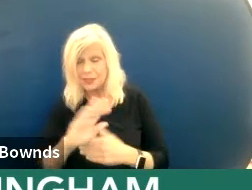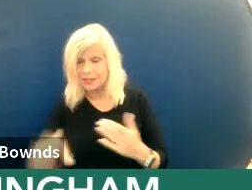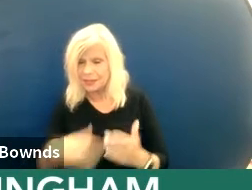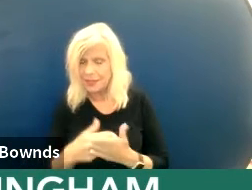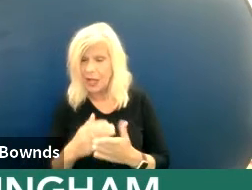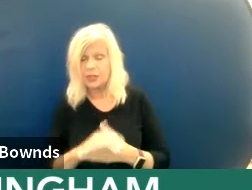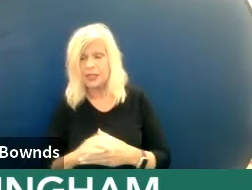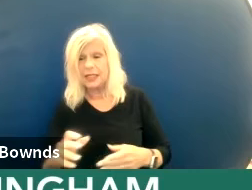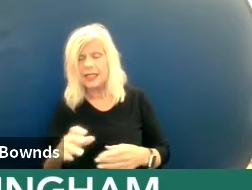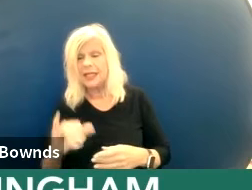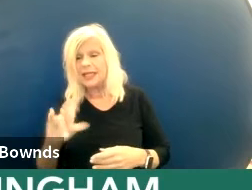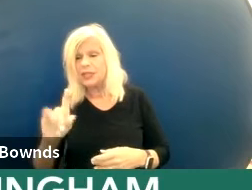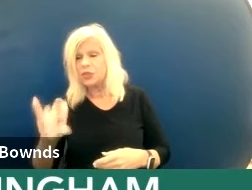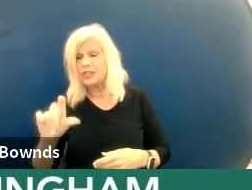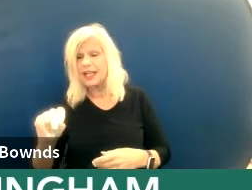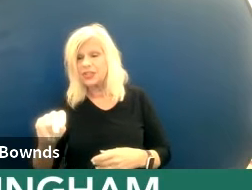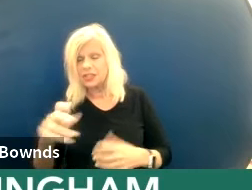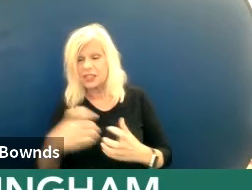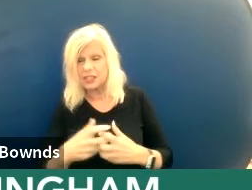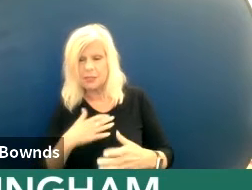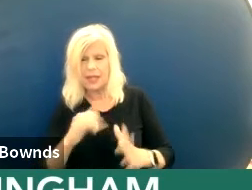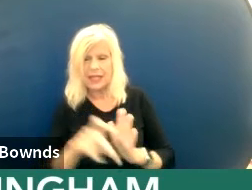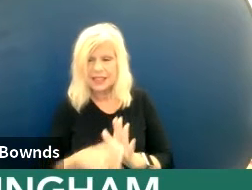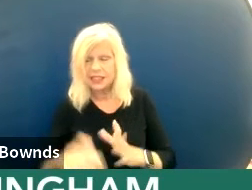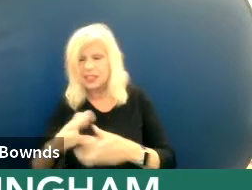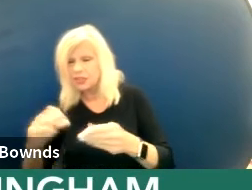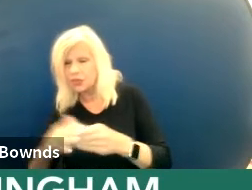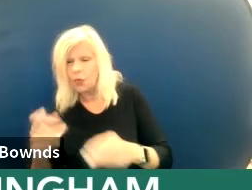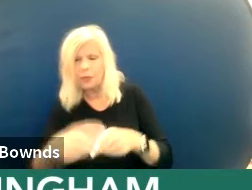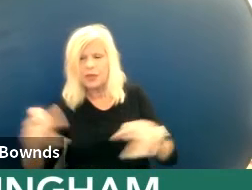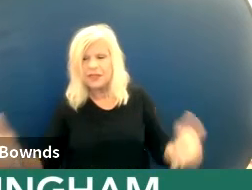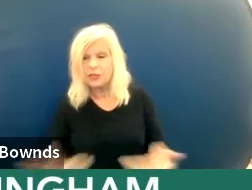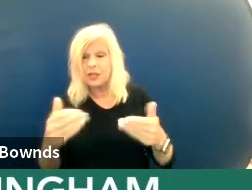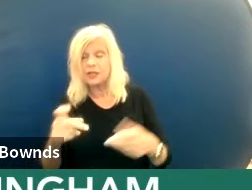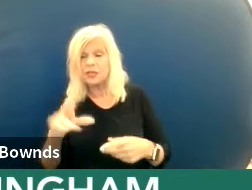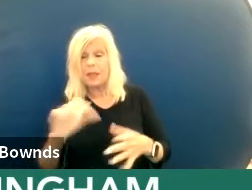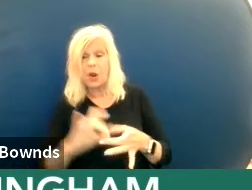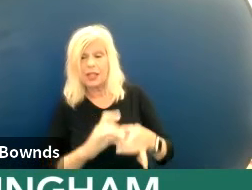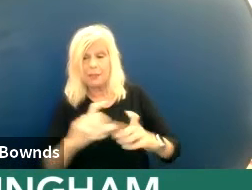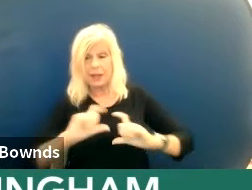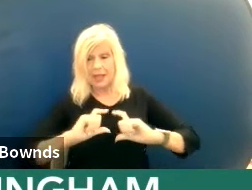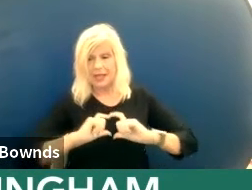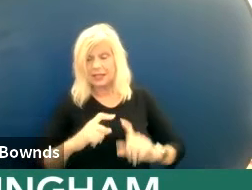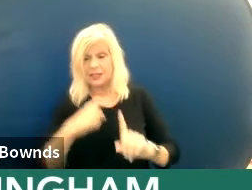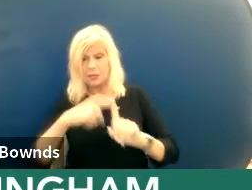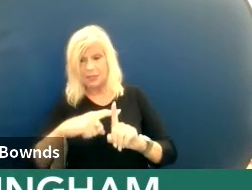my identities and stories. As you heard in the brief introduction, as a Paralympic medalist, I am also an Indian adoptee,